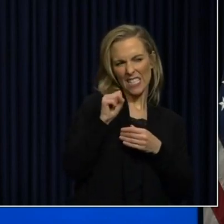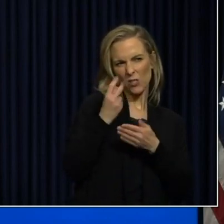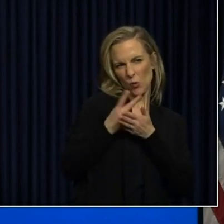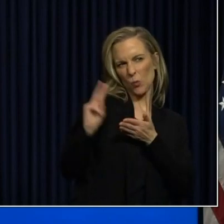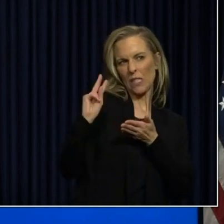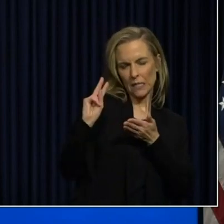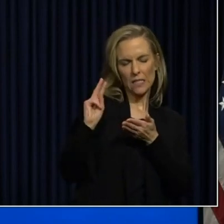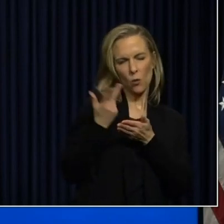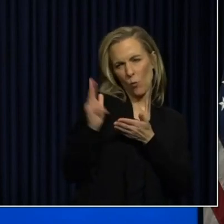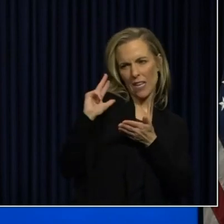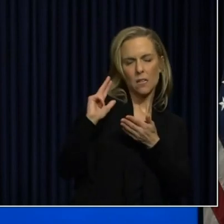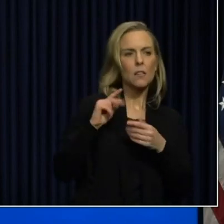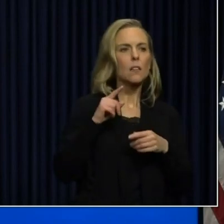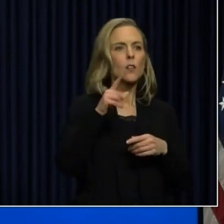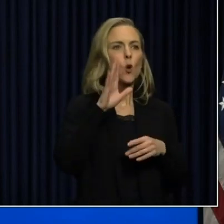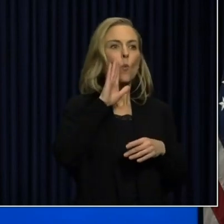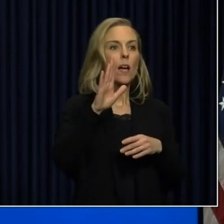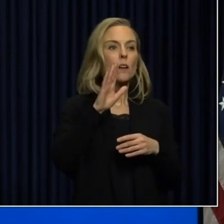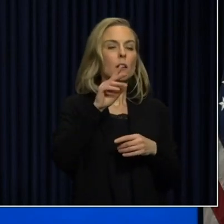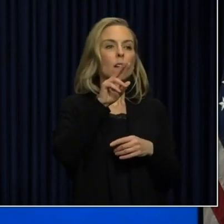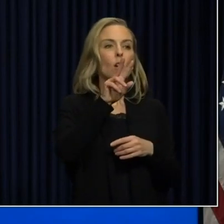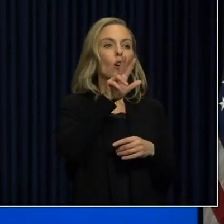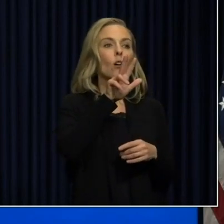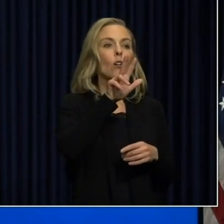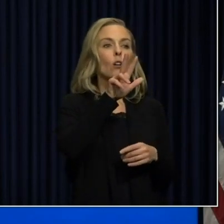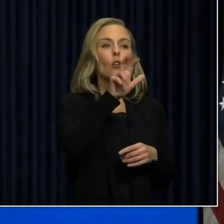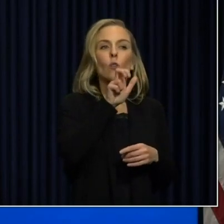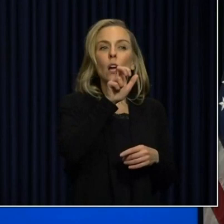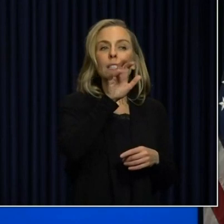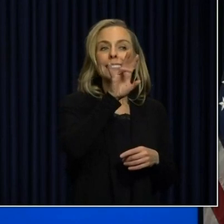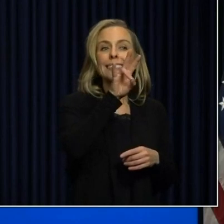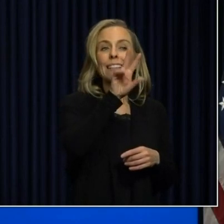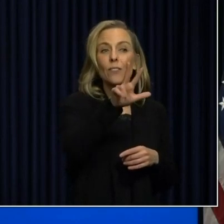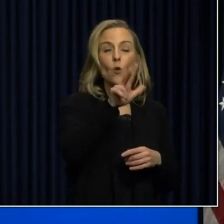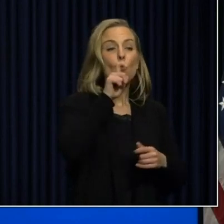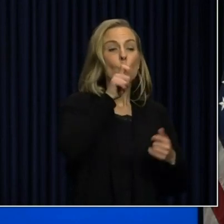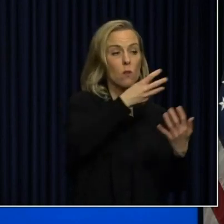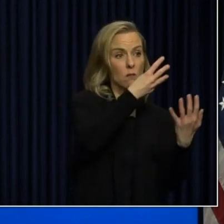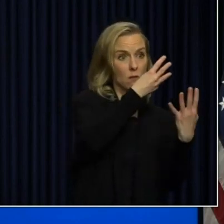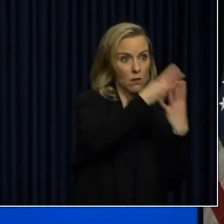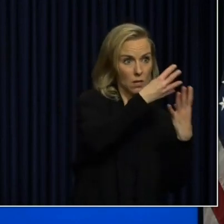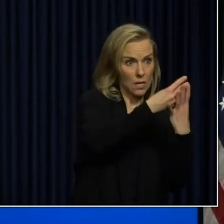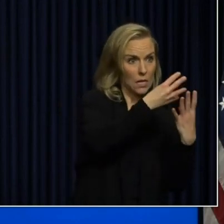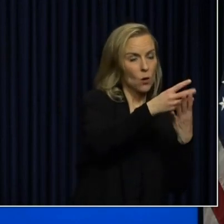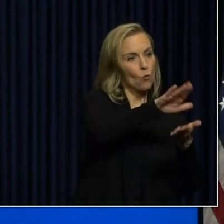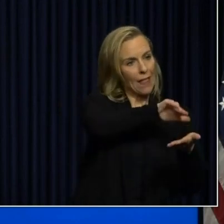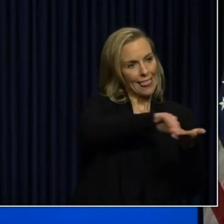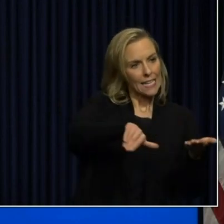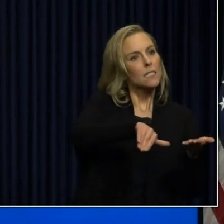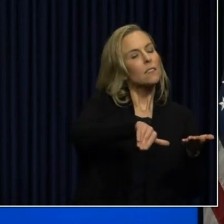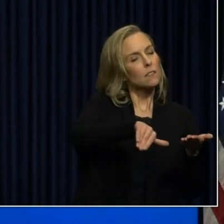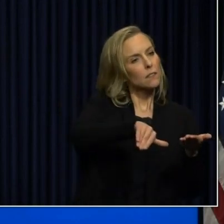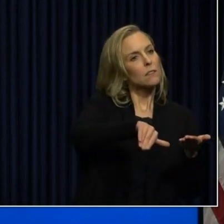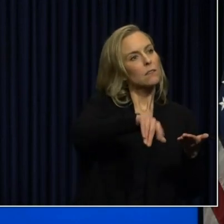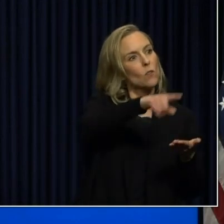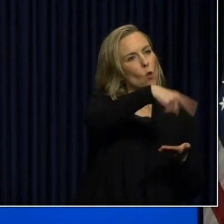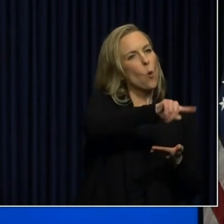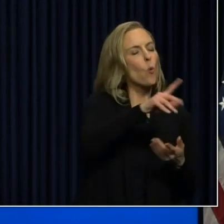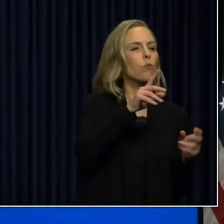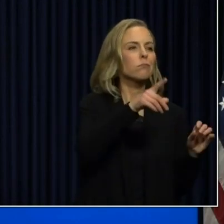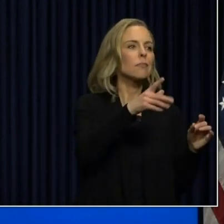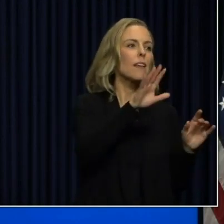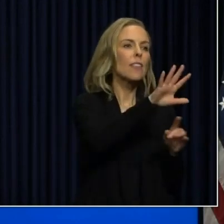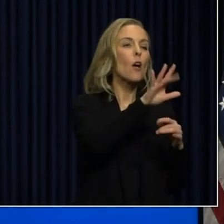release 743 low-level state inmates, nonviolent, non-sexual crimes. As of today, have any